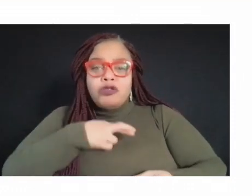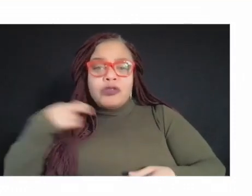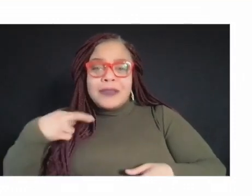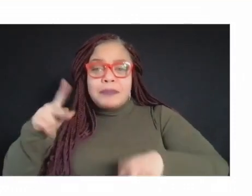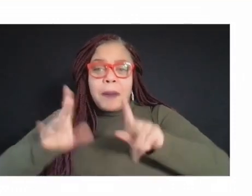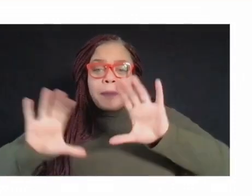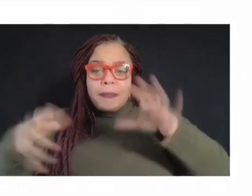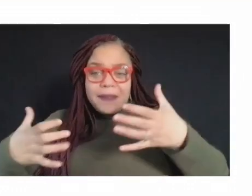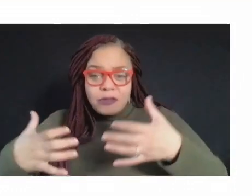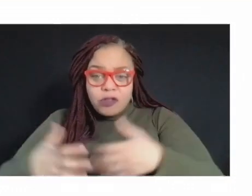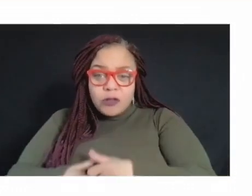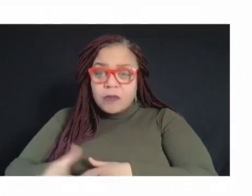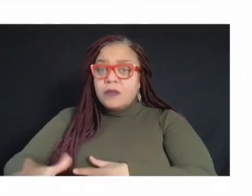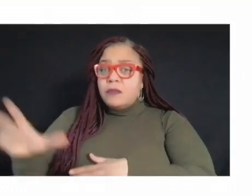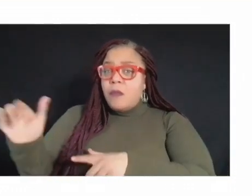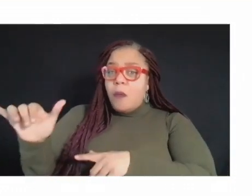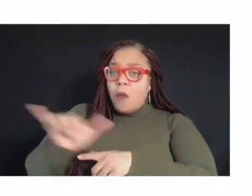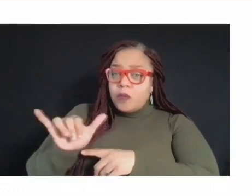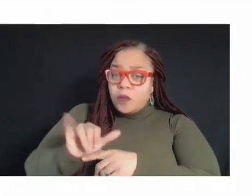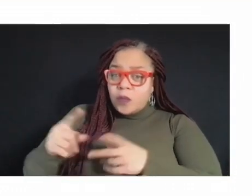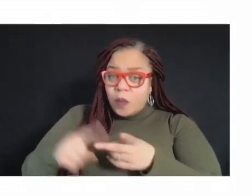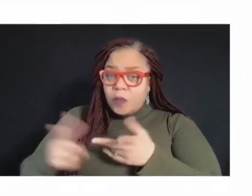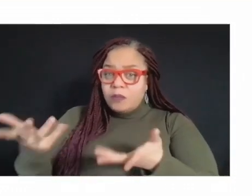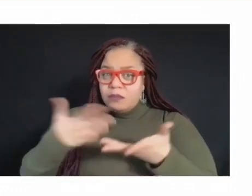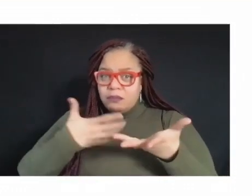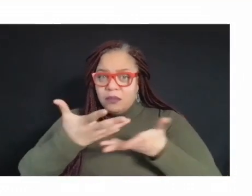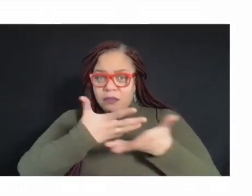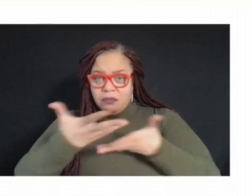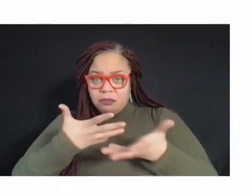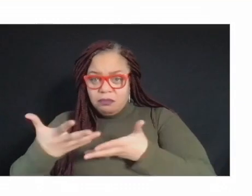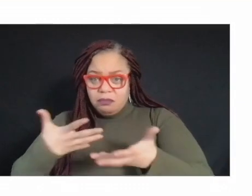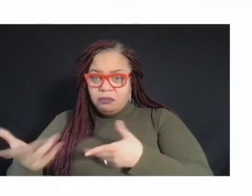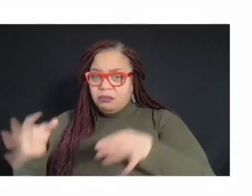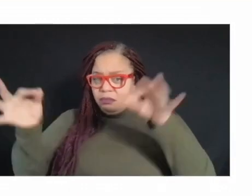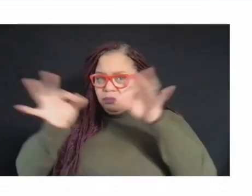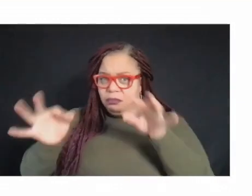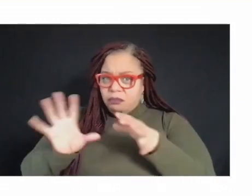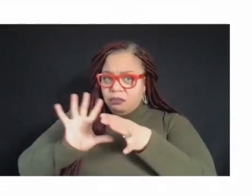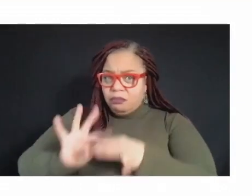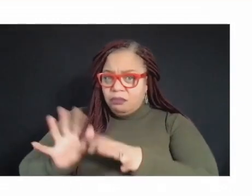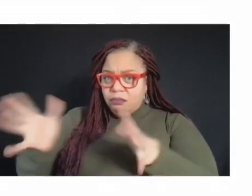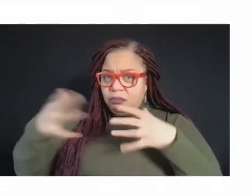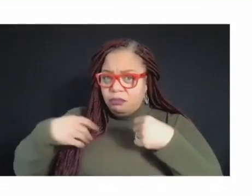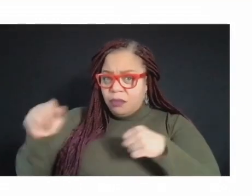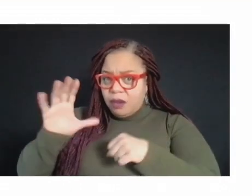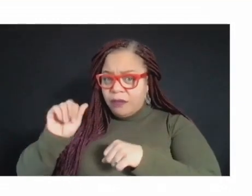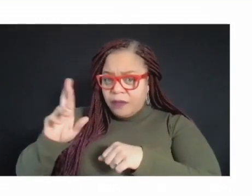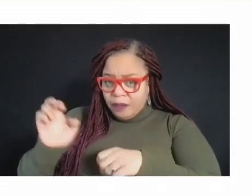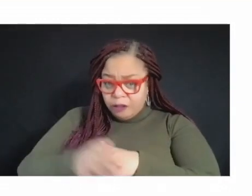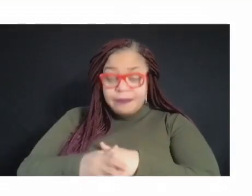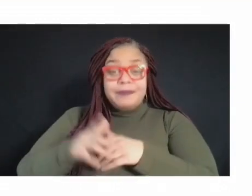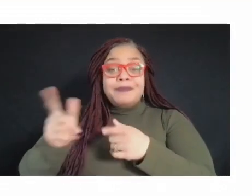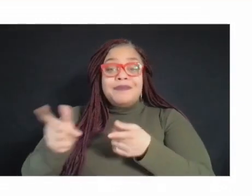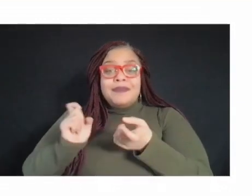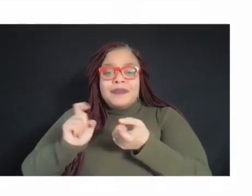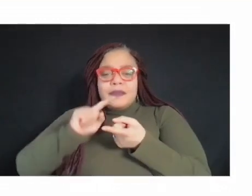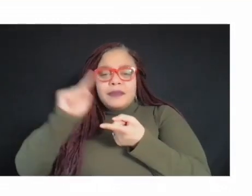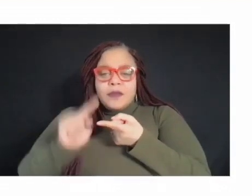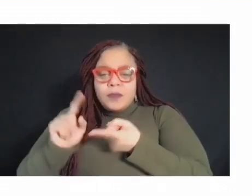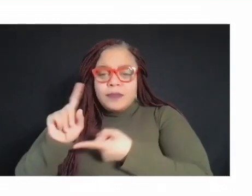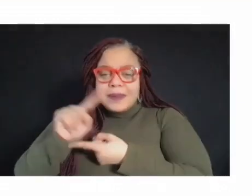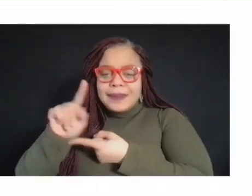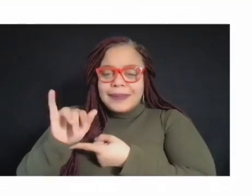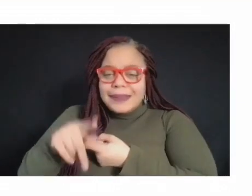healthcare providers, especially those that are in the lowest health quartile zip codes, sharing information on